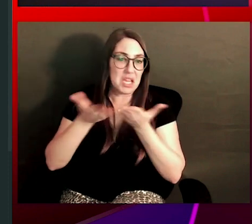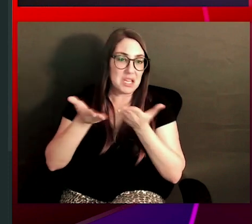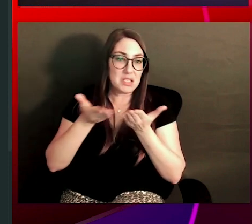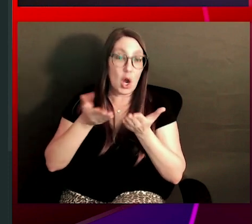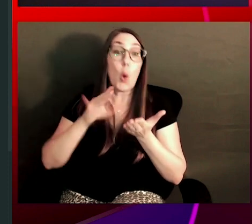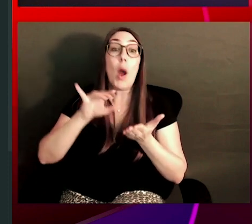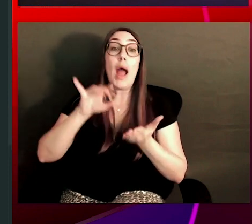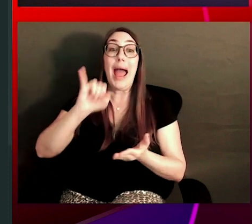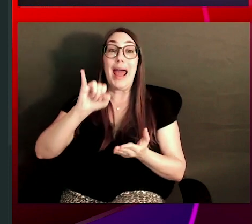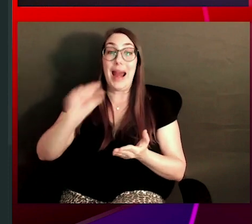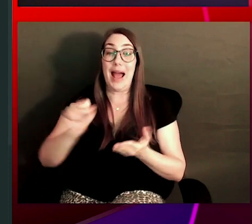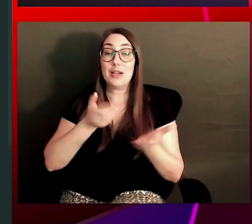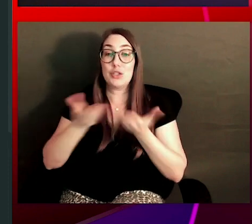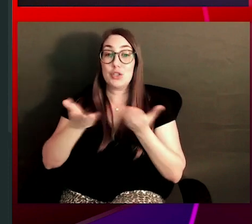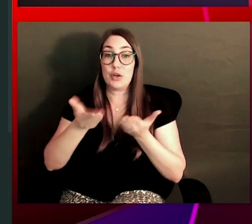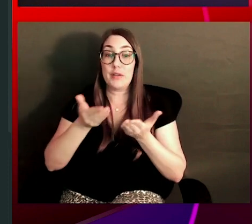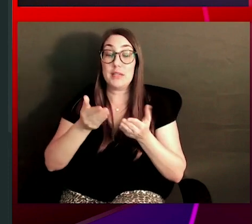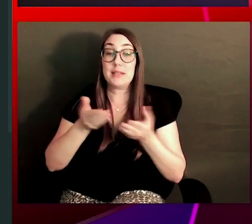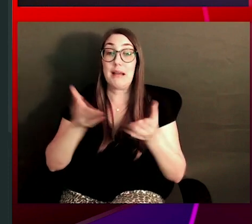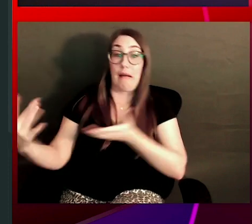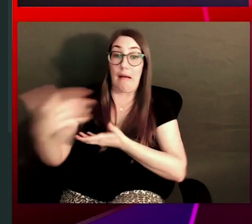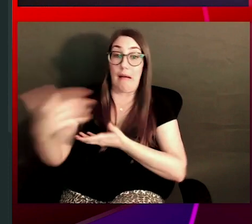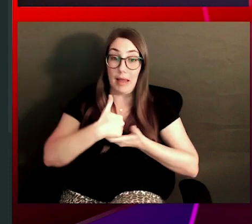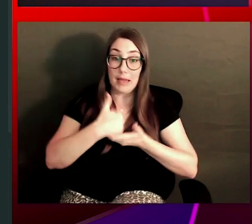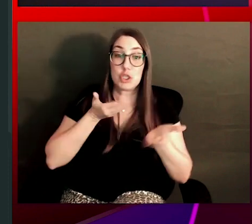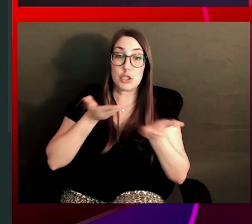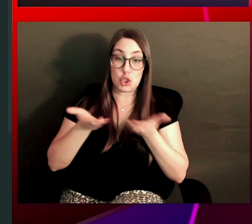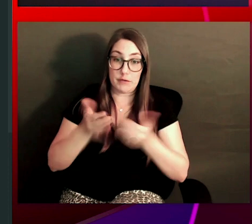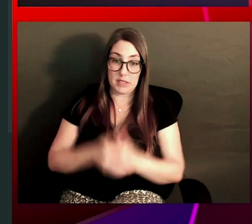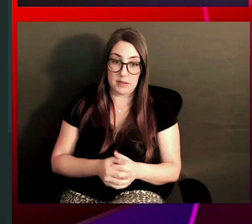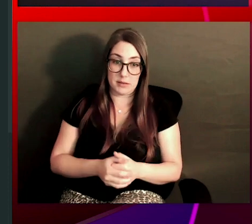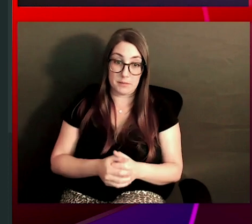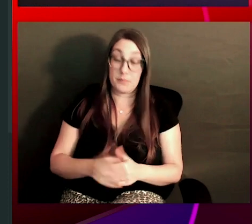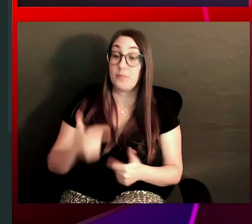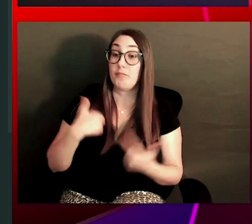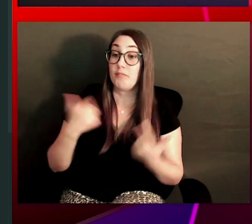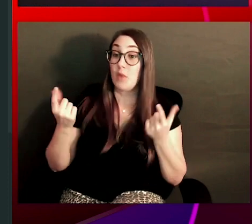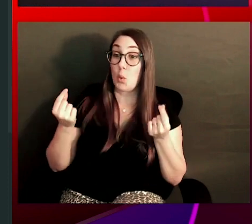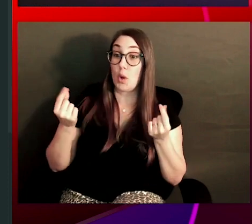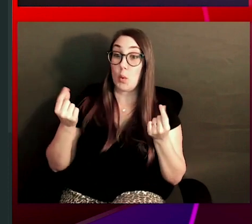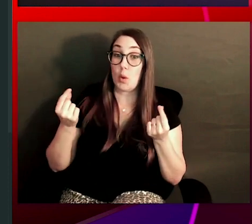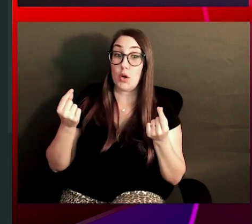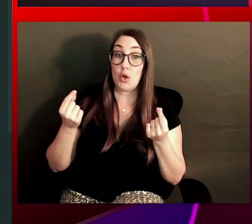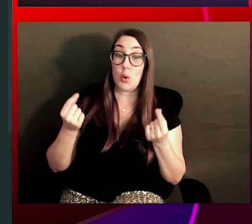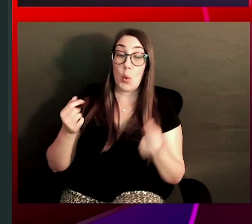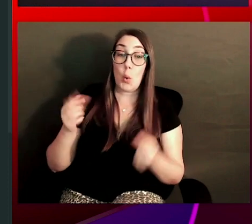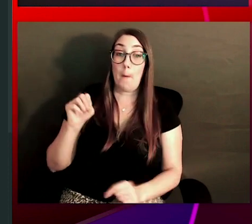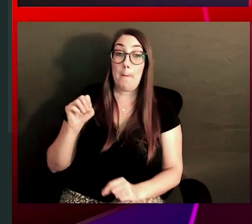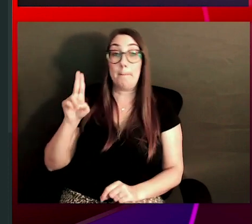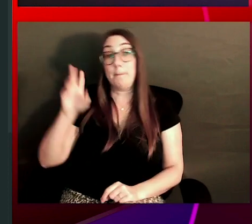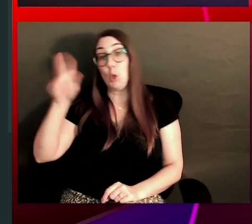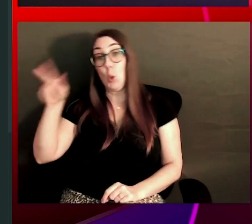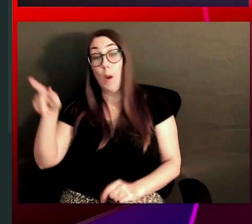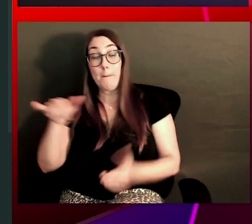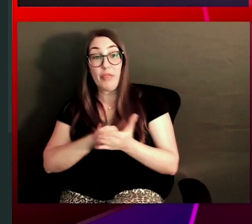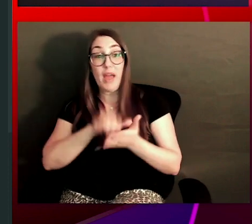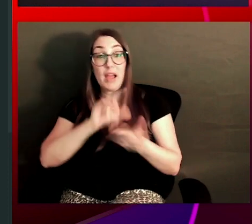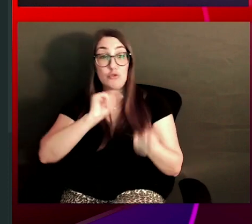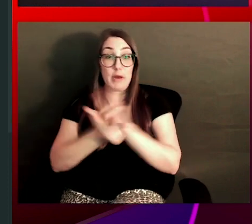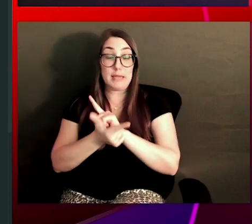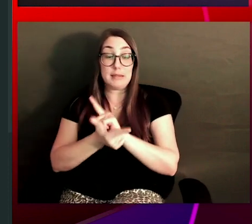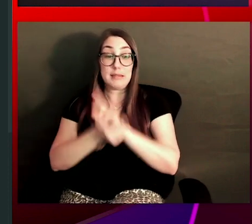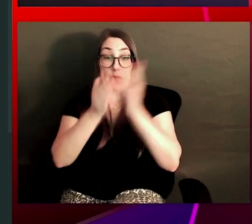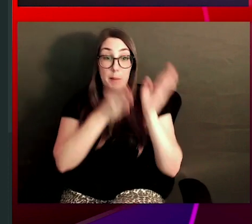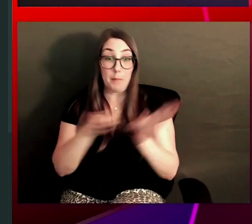we'll call services. Okay? So what I want to do is new up that translate client when this whole process starts. Okay. And then